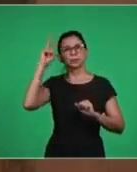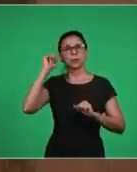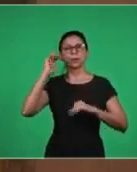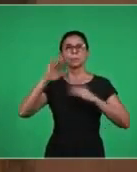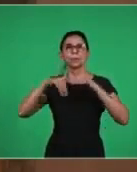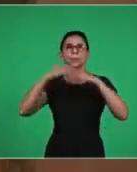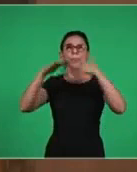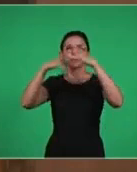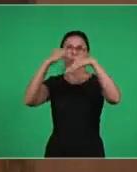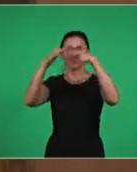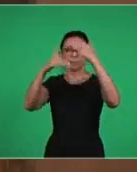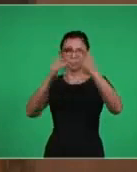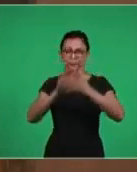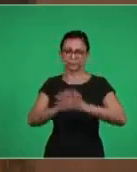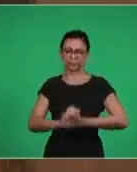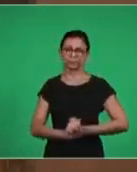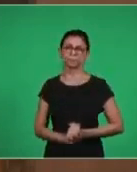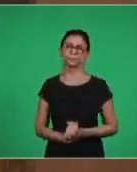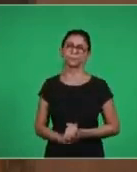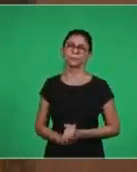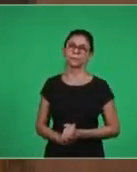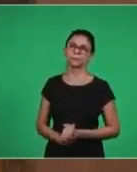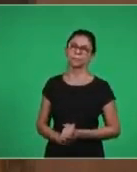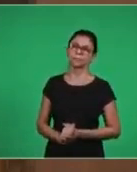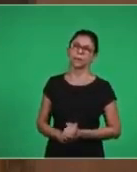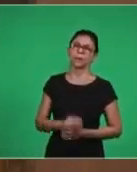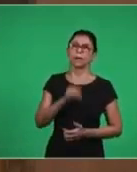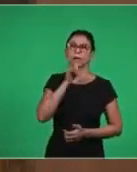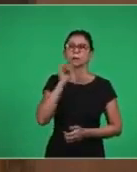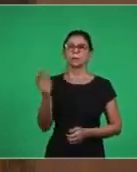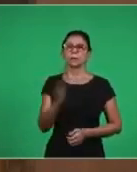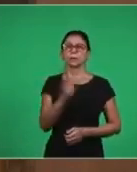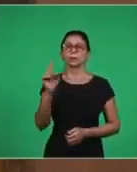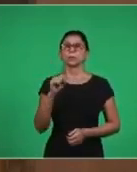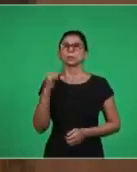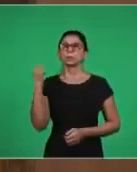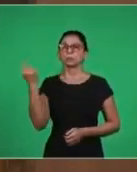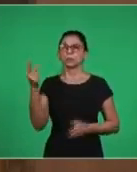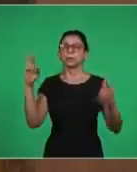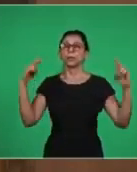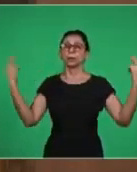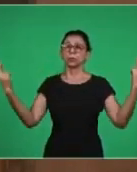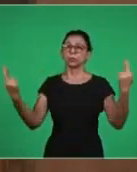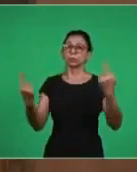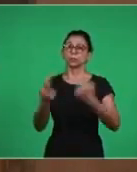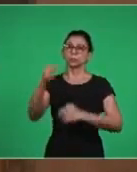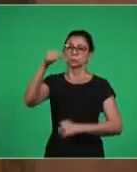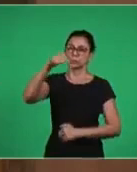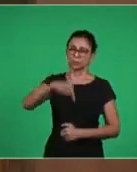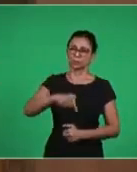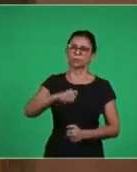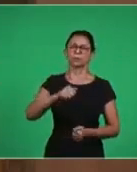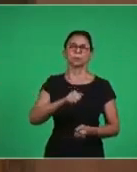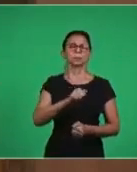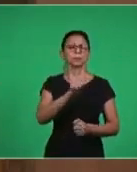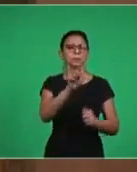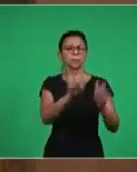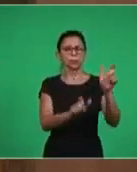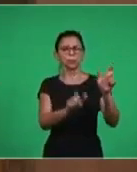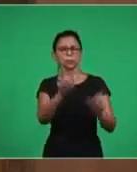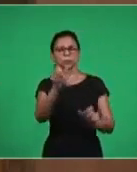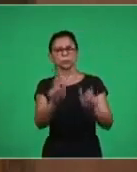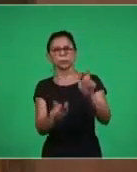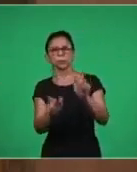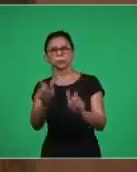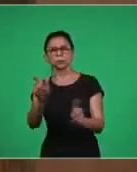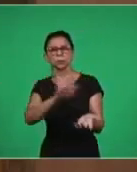evolve. So we are here in this meeting with the brethren in satellite. Now we have this person